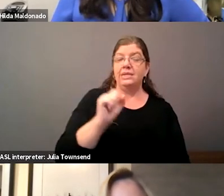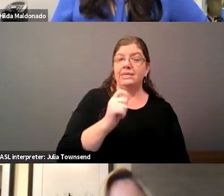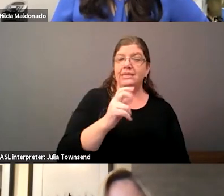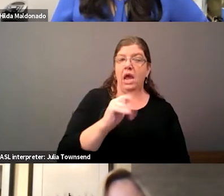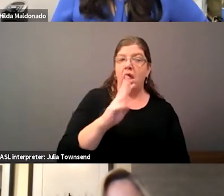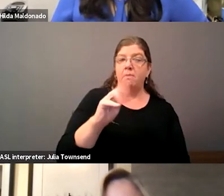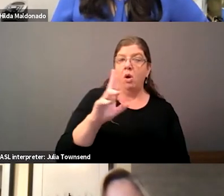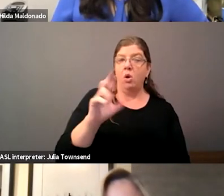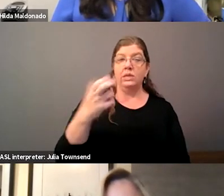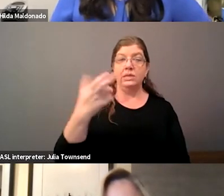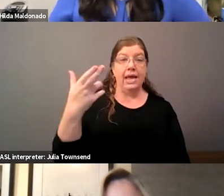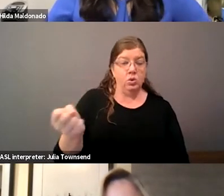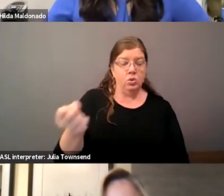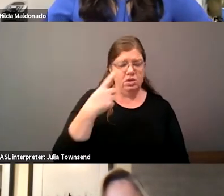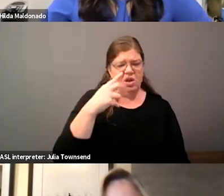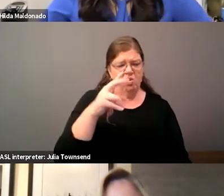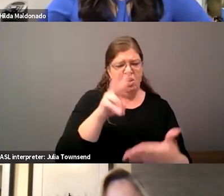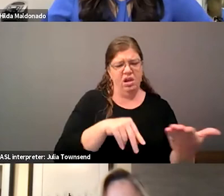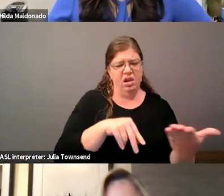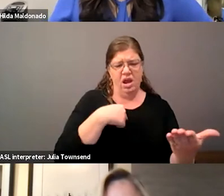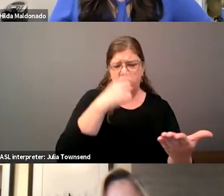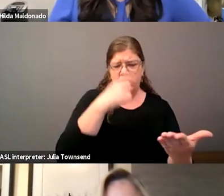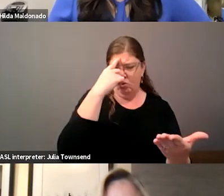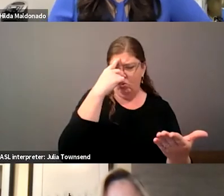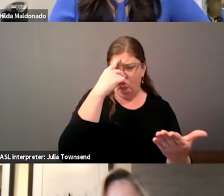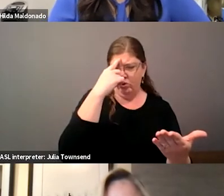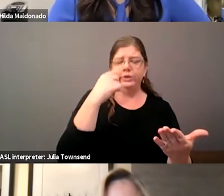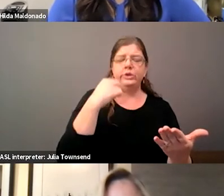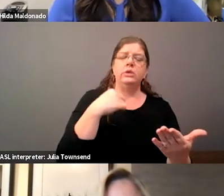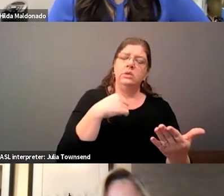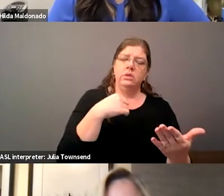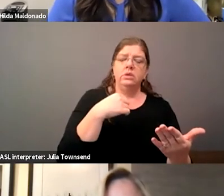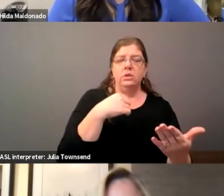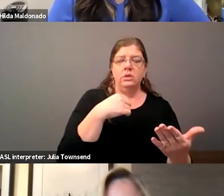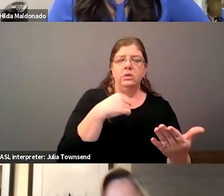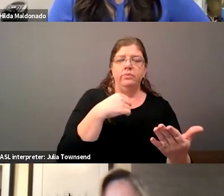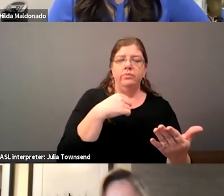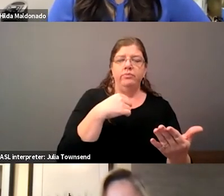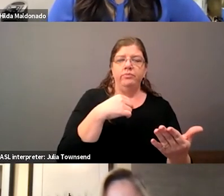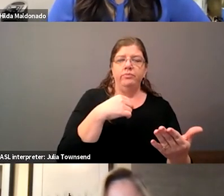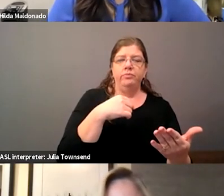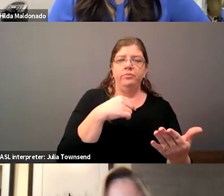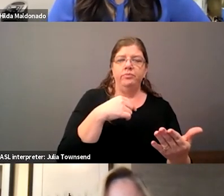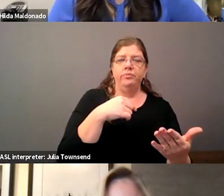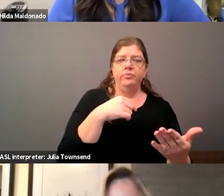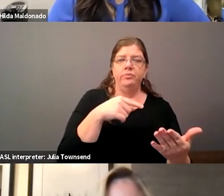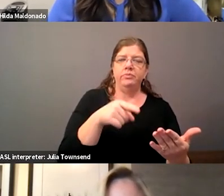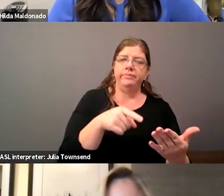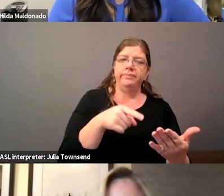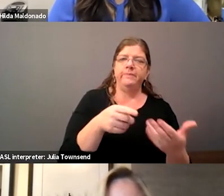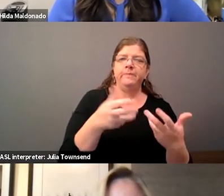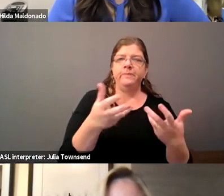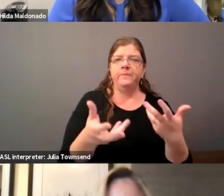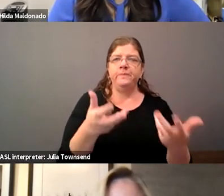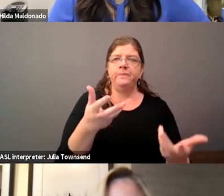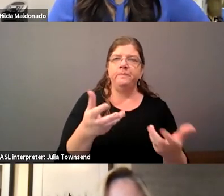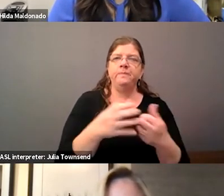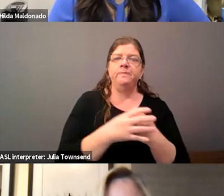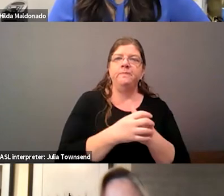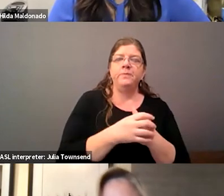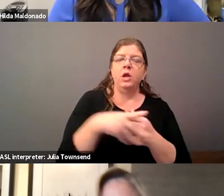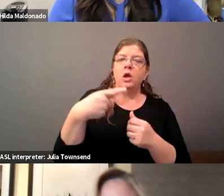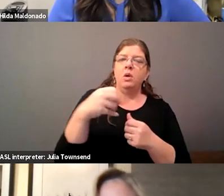school and as i read it i just thought um this uh portables are such a such a uh